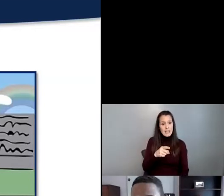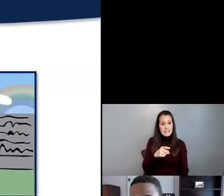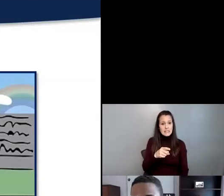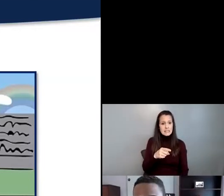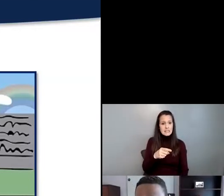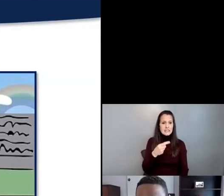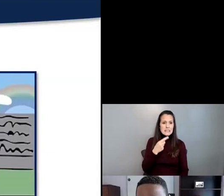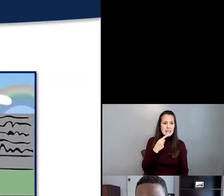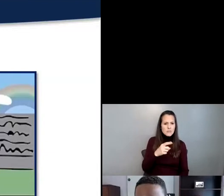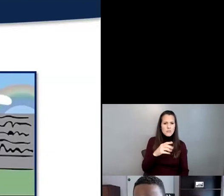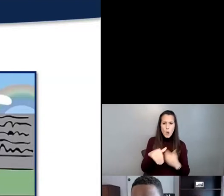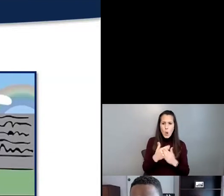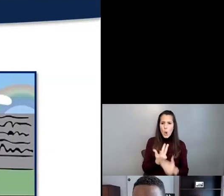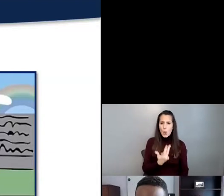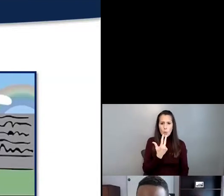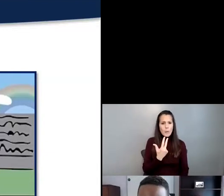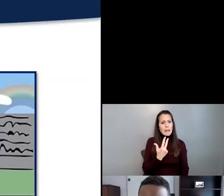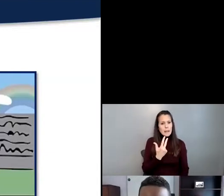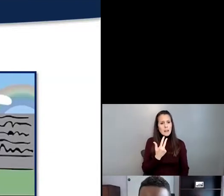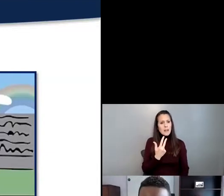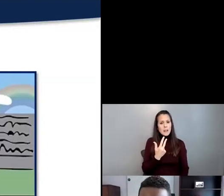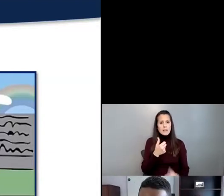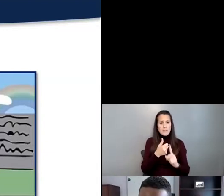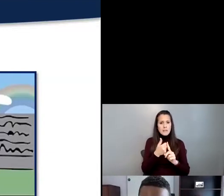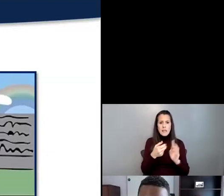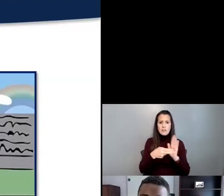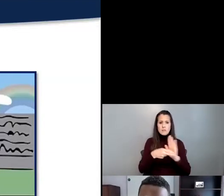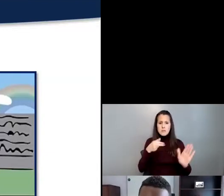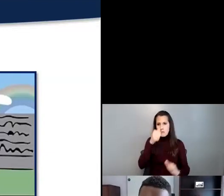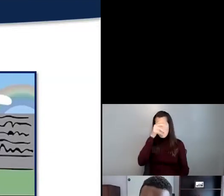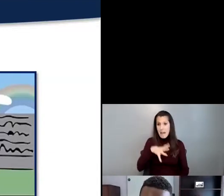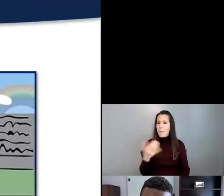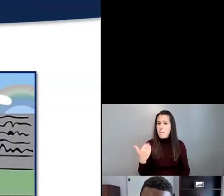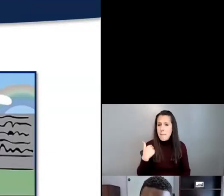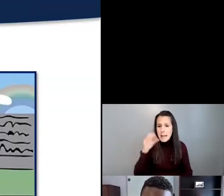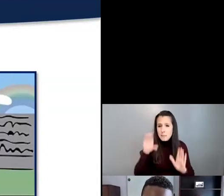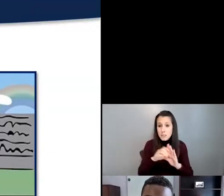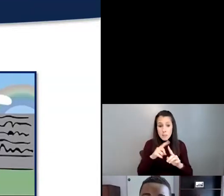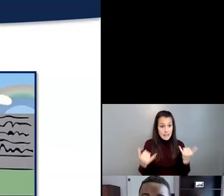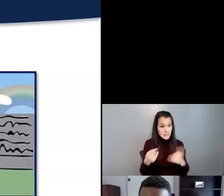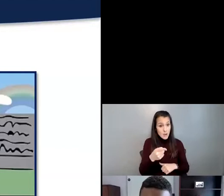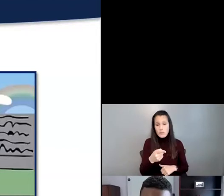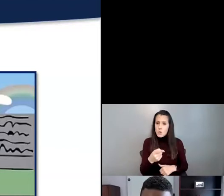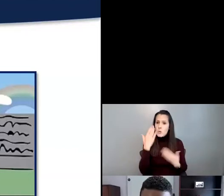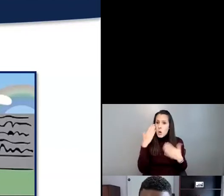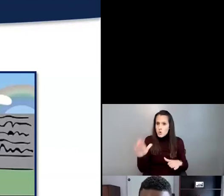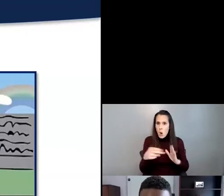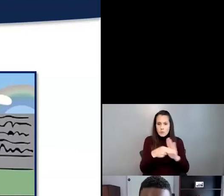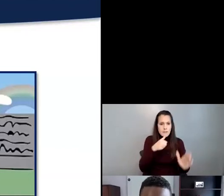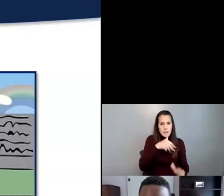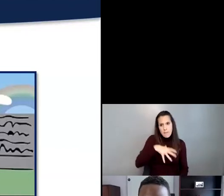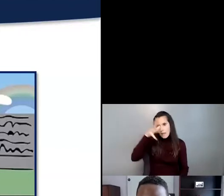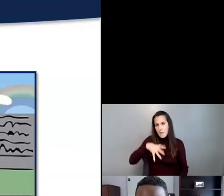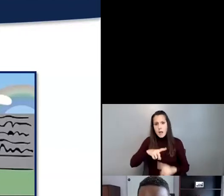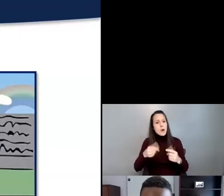all three, people that identified as male. Now we don't know that, but in this one, at least they're trying to then depict that you might